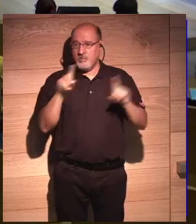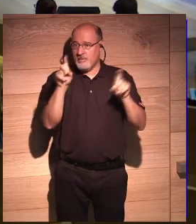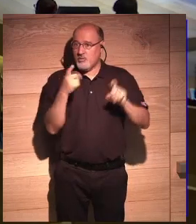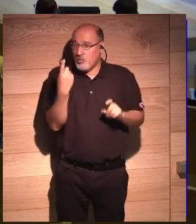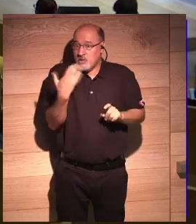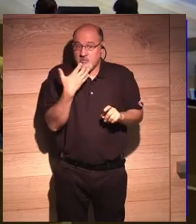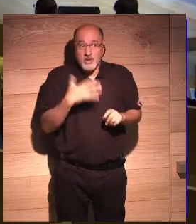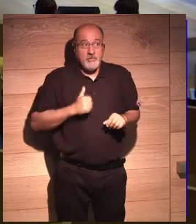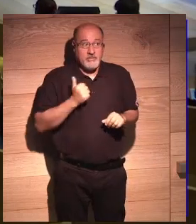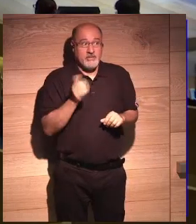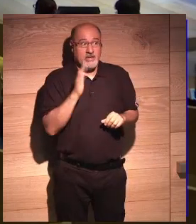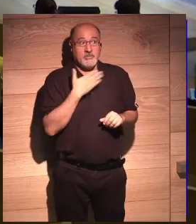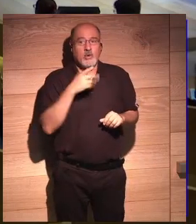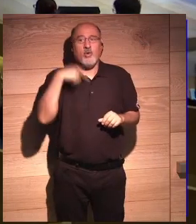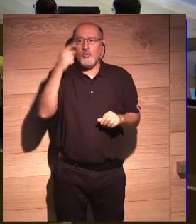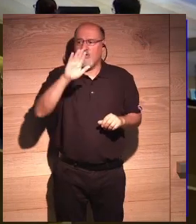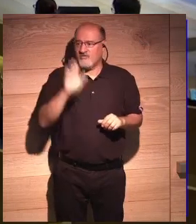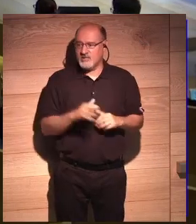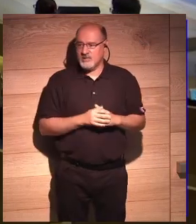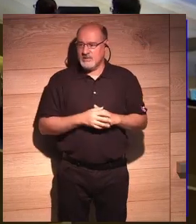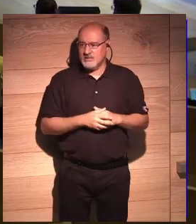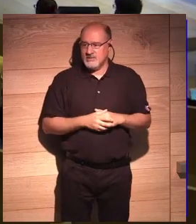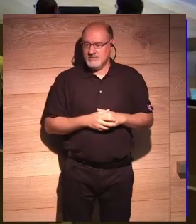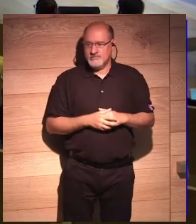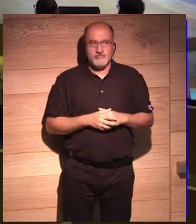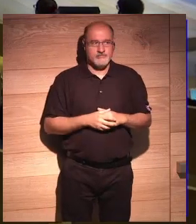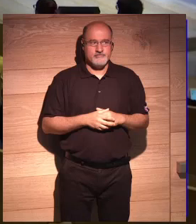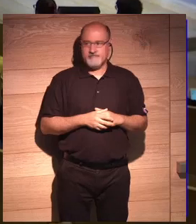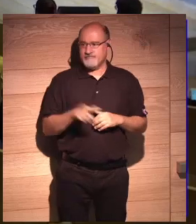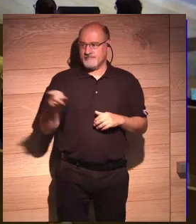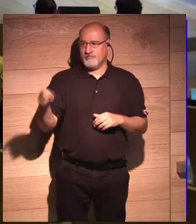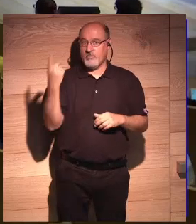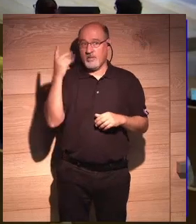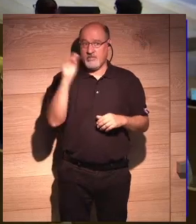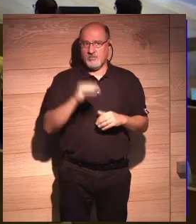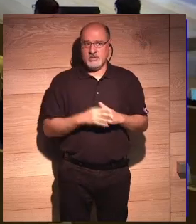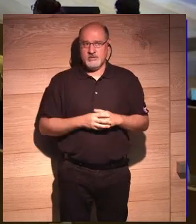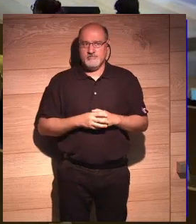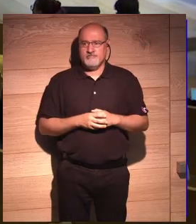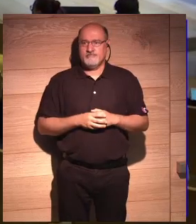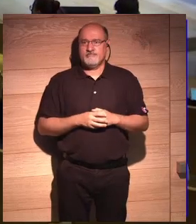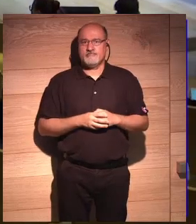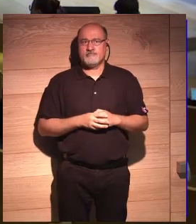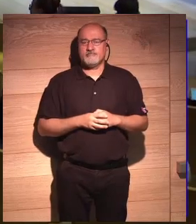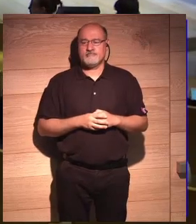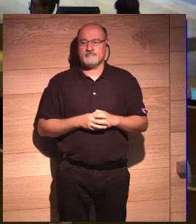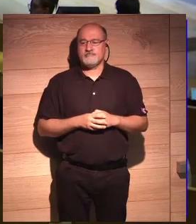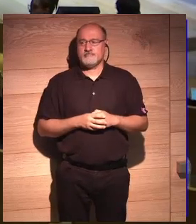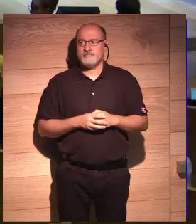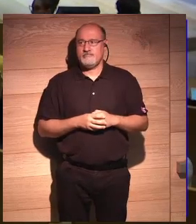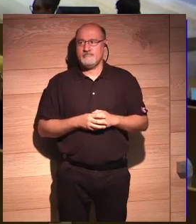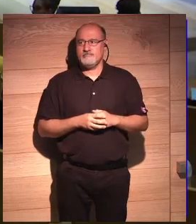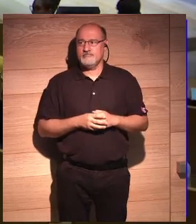but well, maybe just one question. Does anybody want to ask a question? Yes, here, is there a mic?